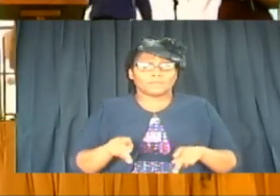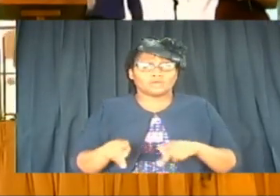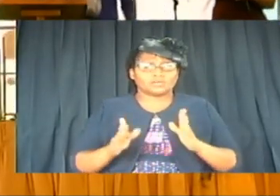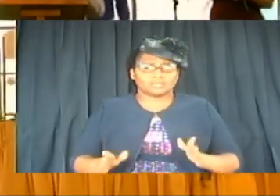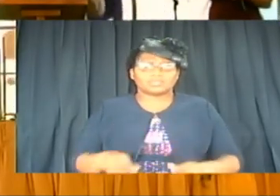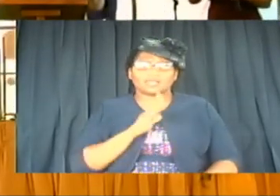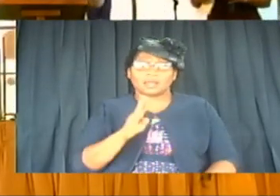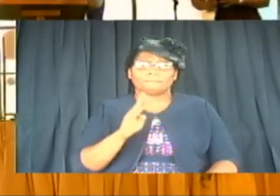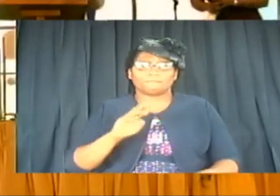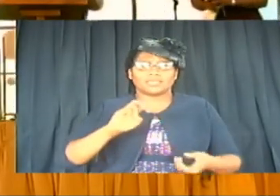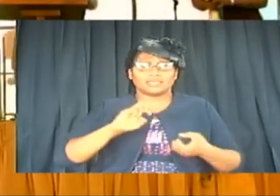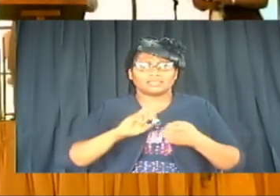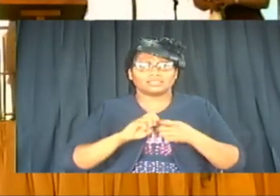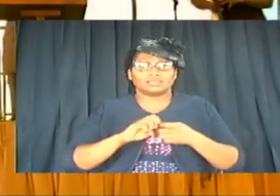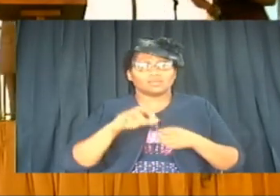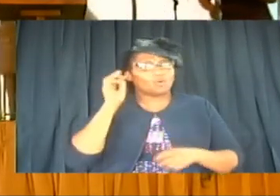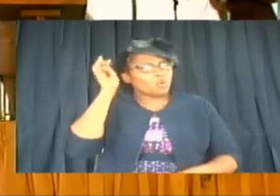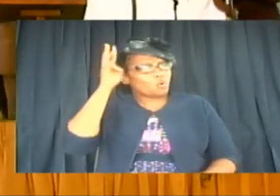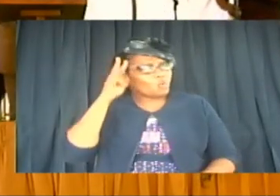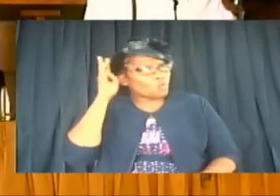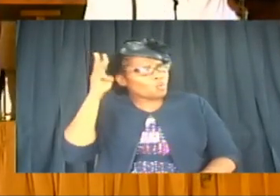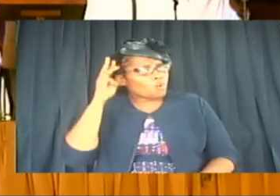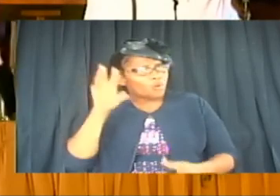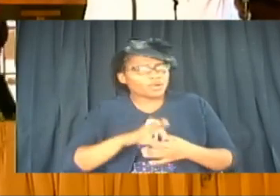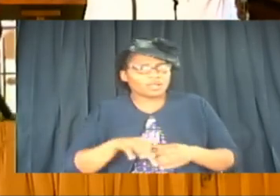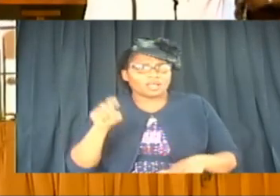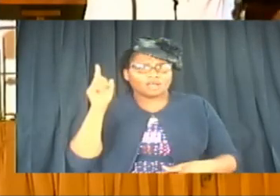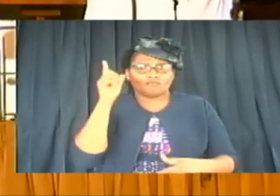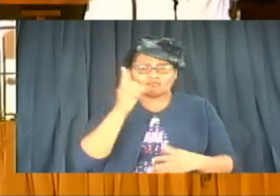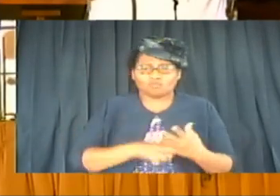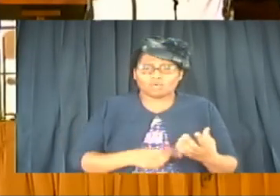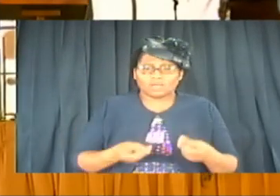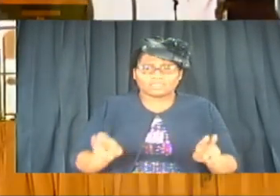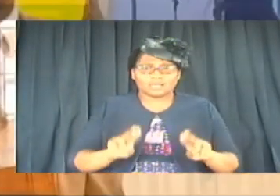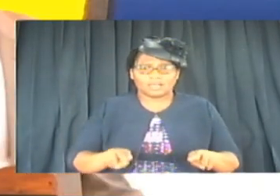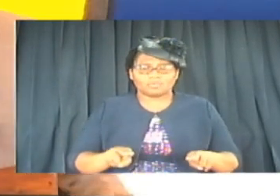happening around them. But I think Jesus is glad.